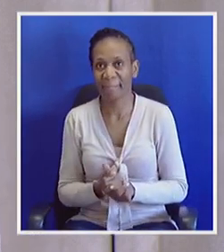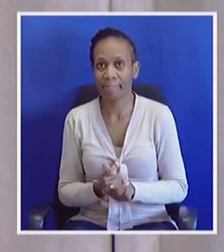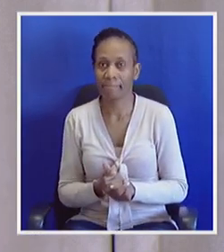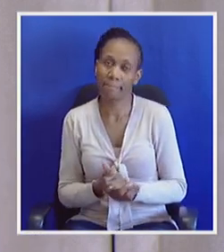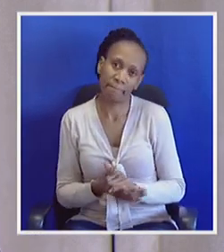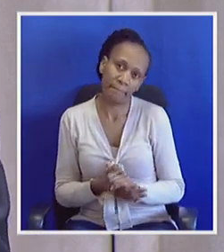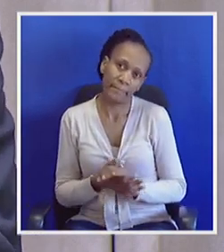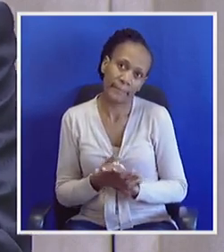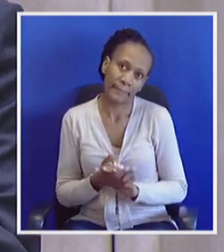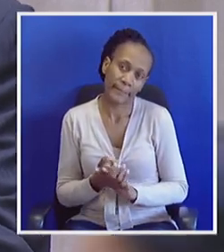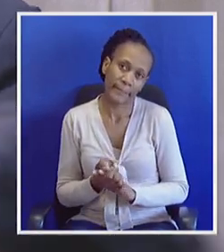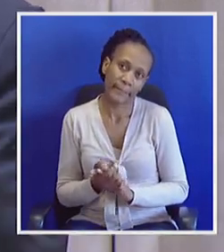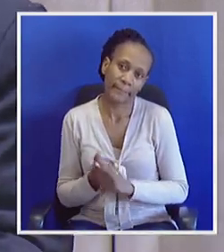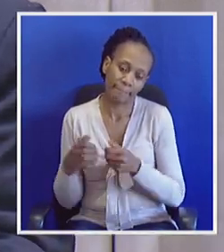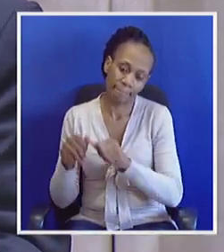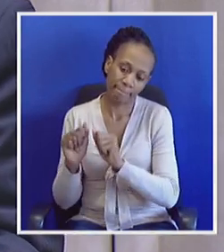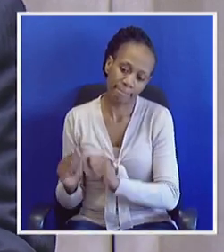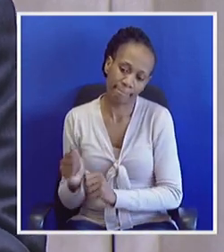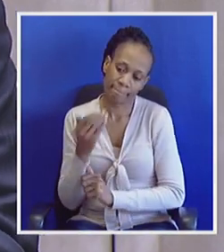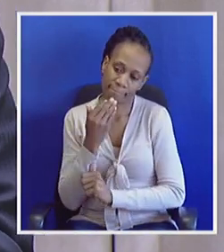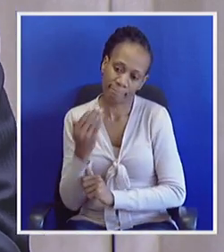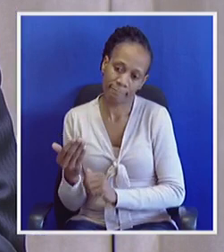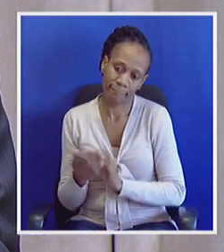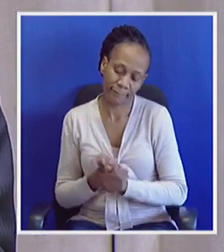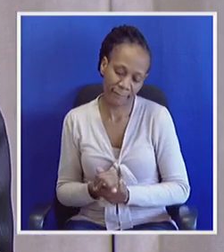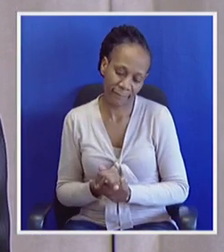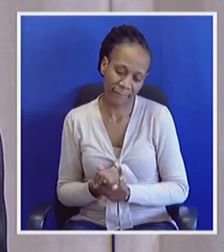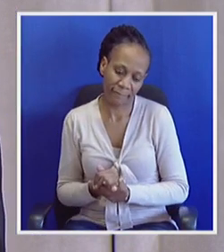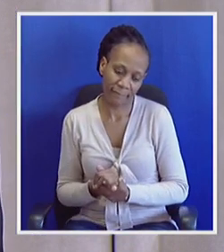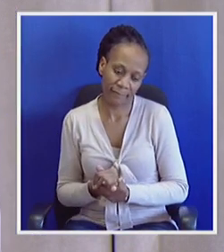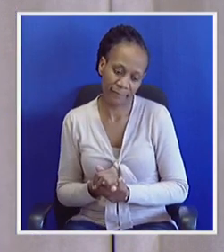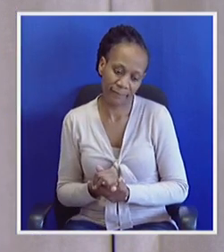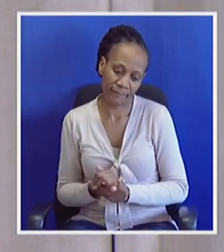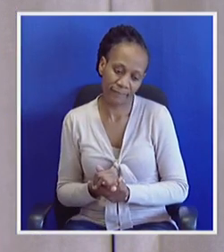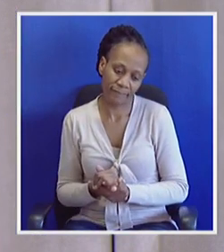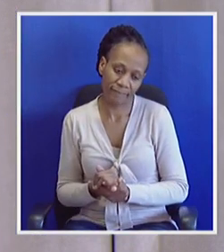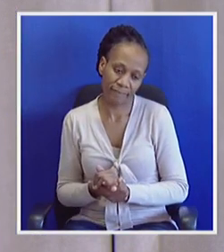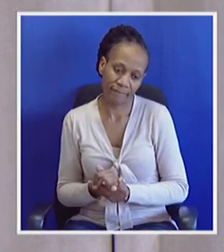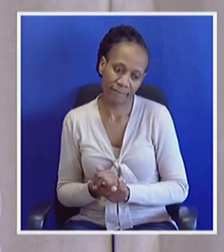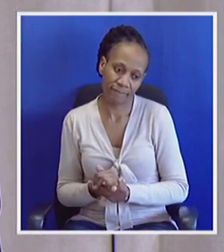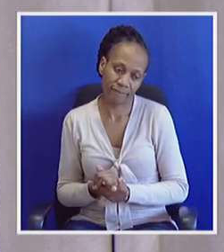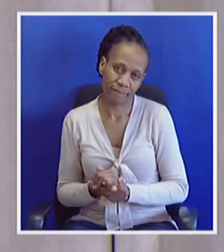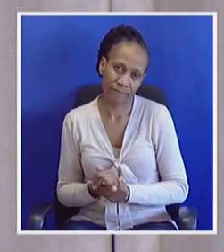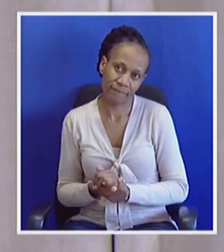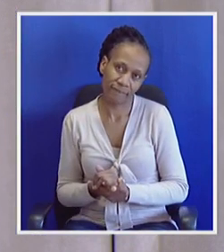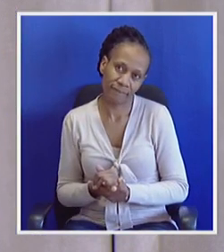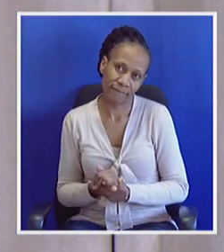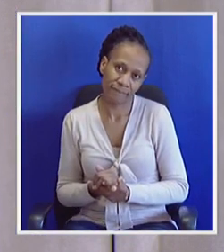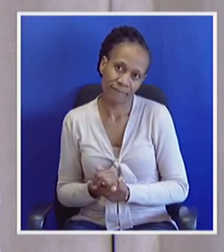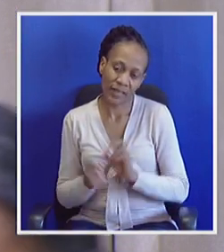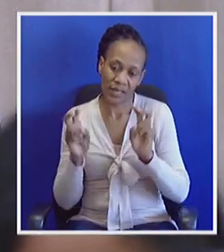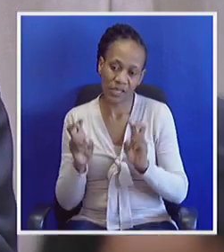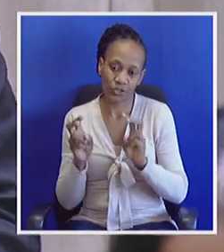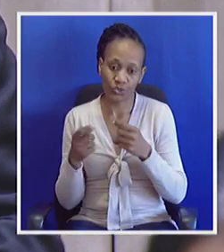you, Honorable Chairperson. Thank you very much for raising these